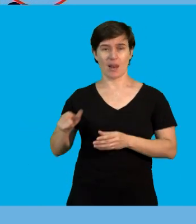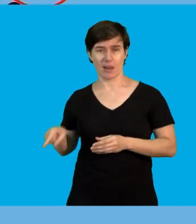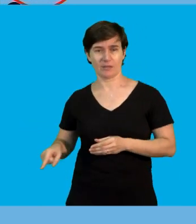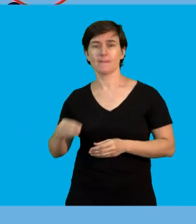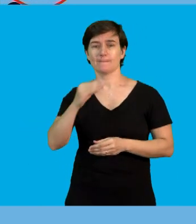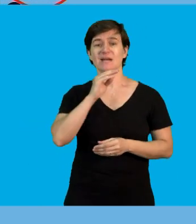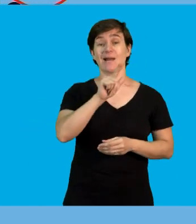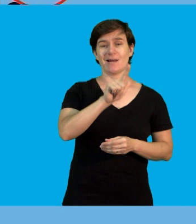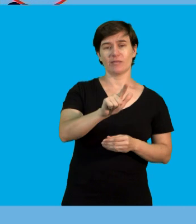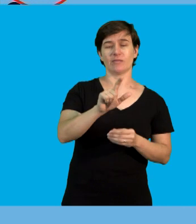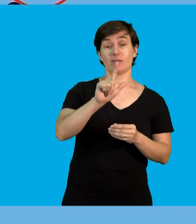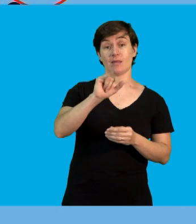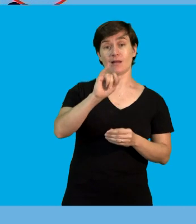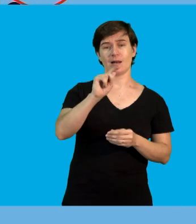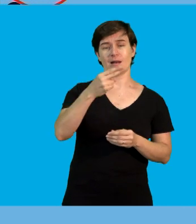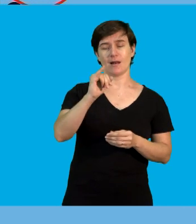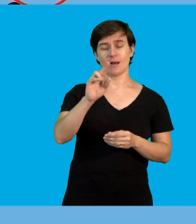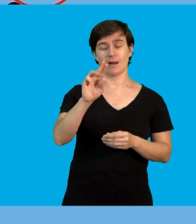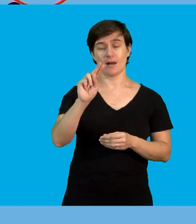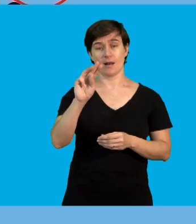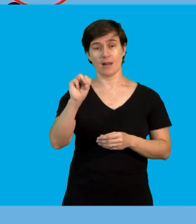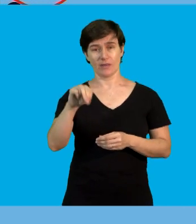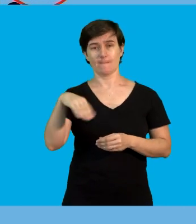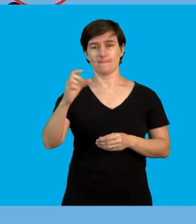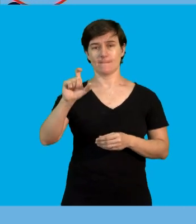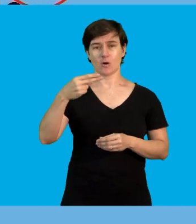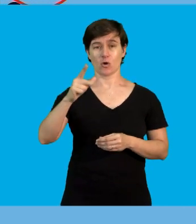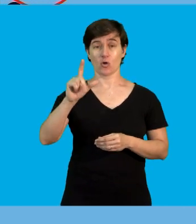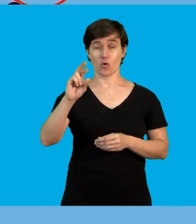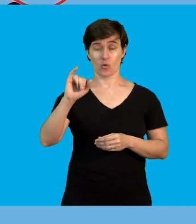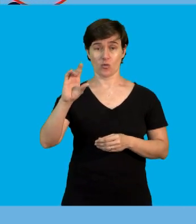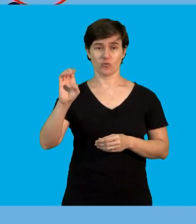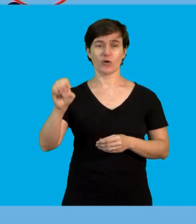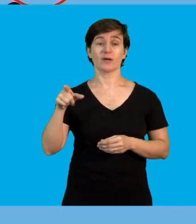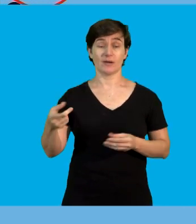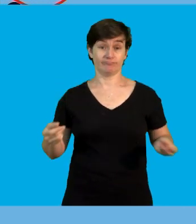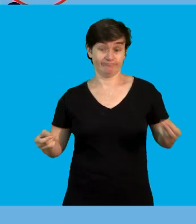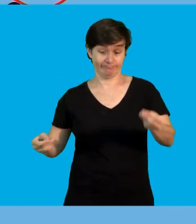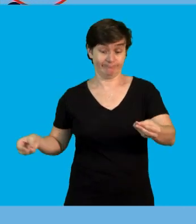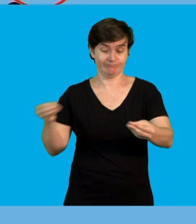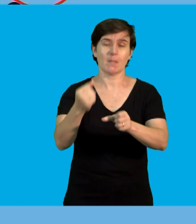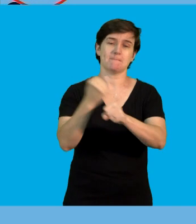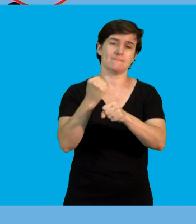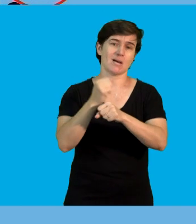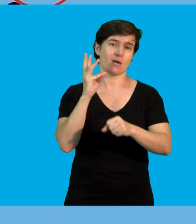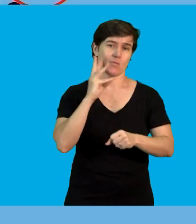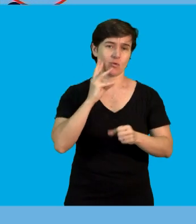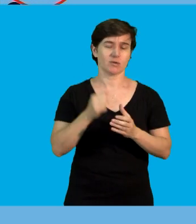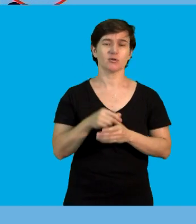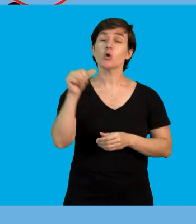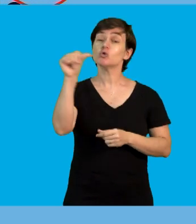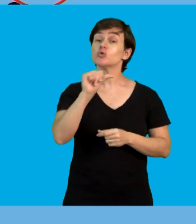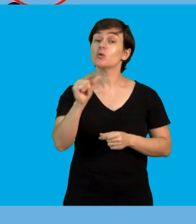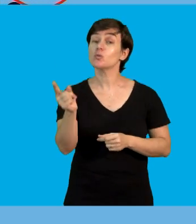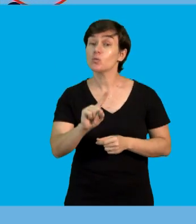it's lithium chloride. And then this is going to be giving us our water as the product,